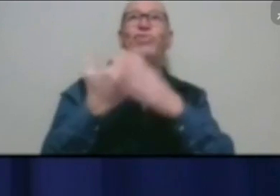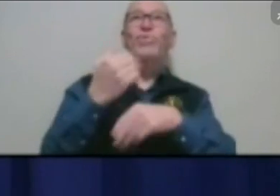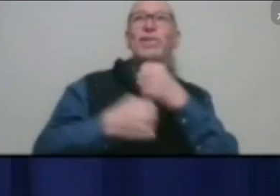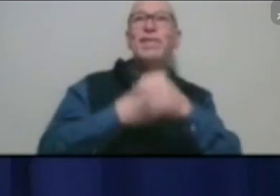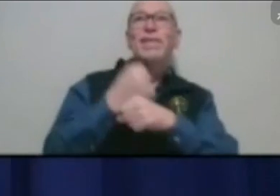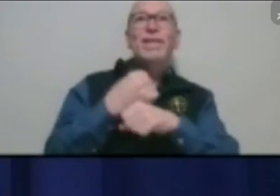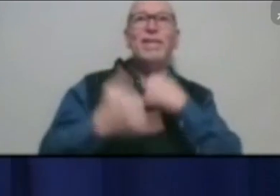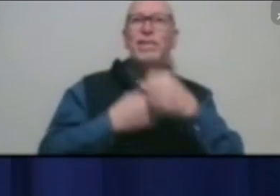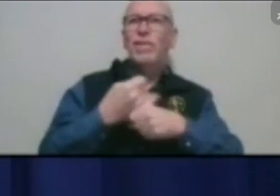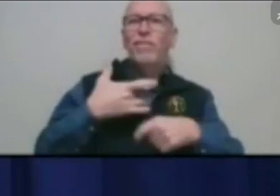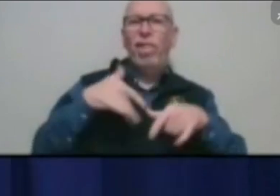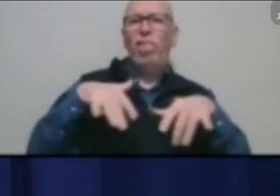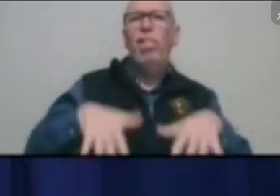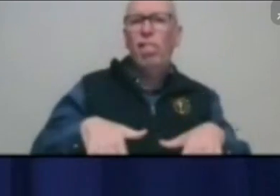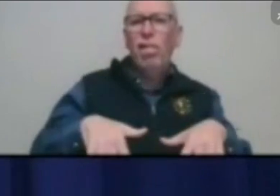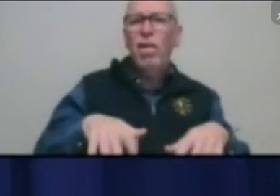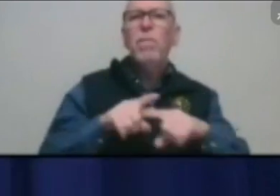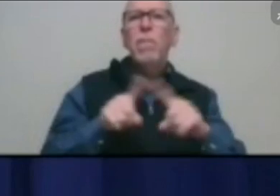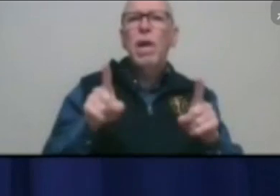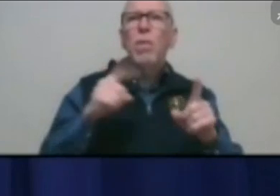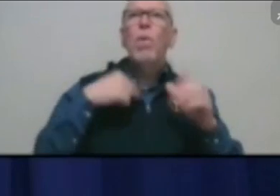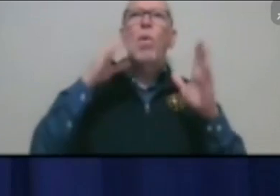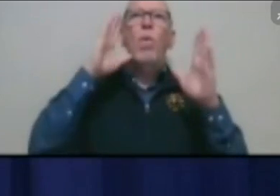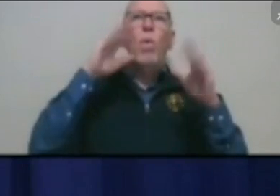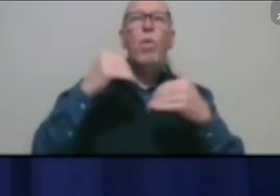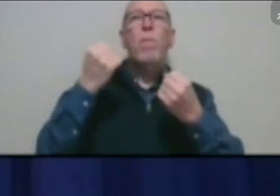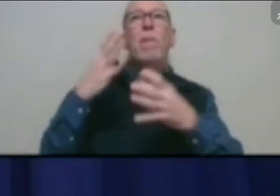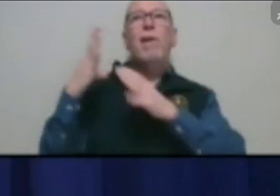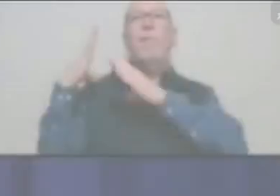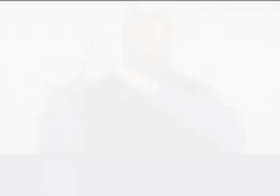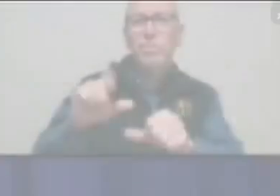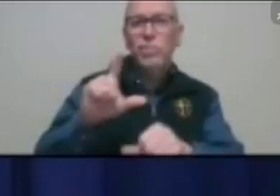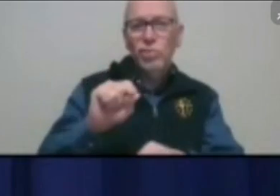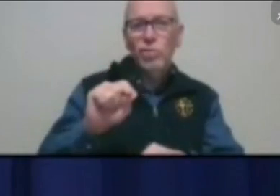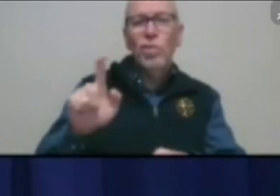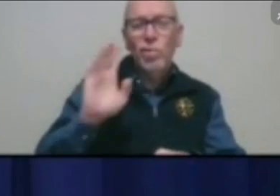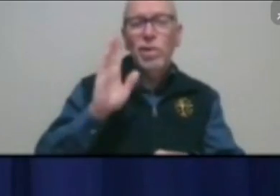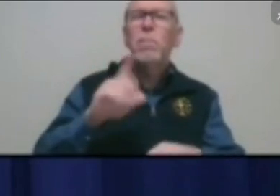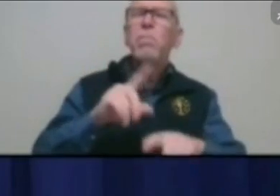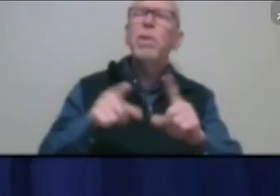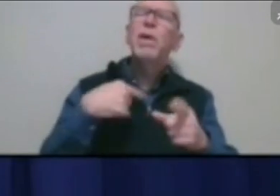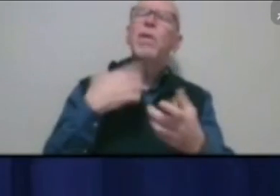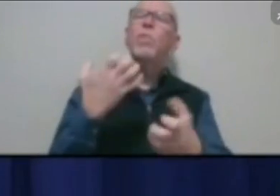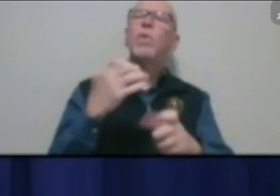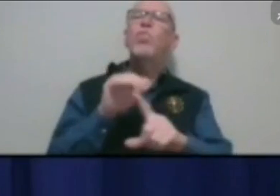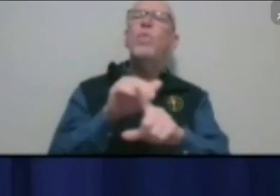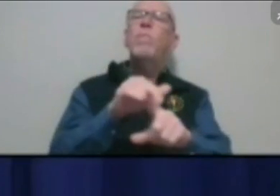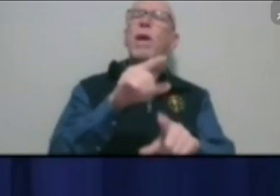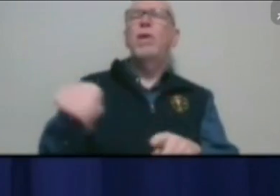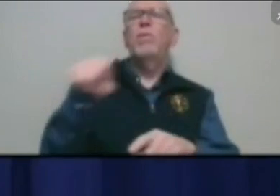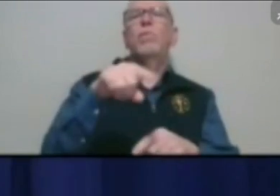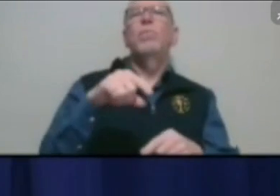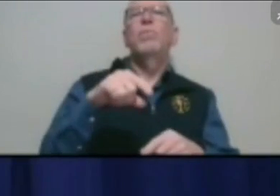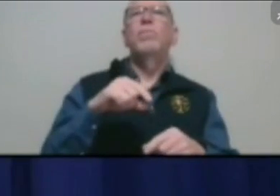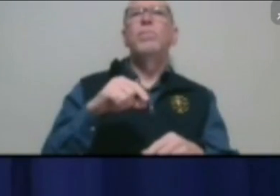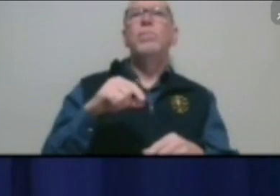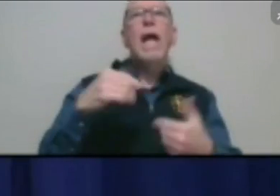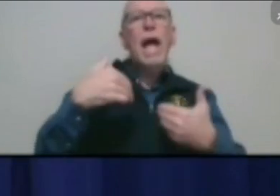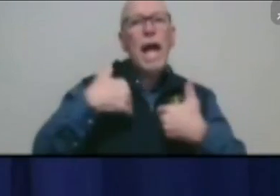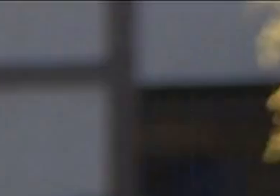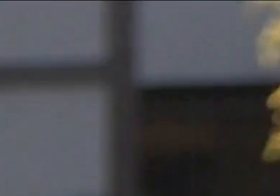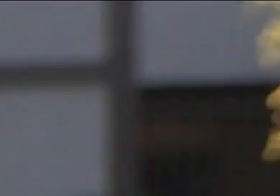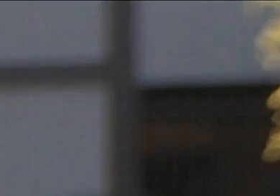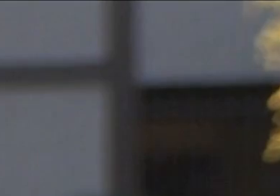There's no doubt that we can carry many of the burdens of 2020 into the next year. I want to remind you all that there is hope, and